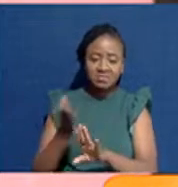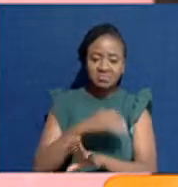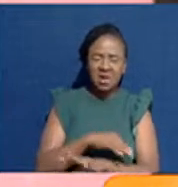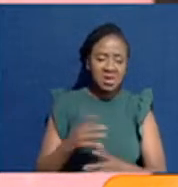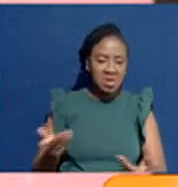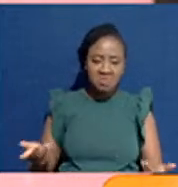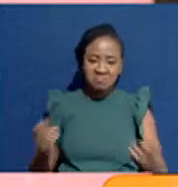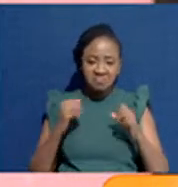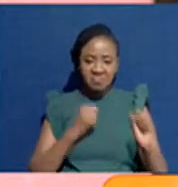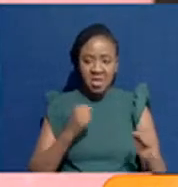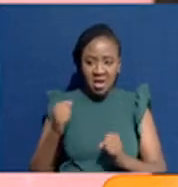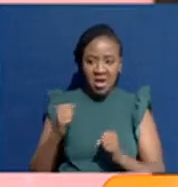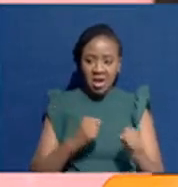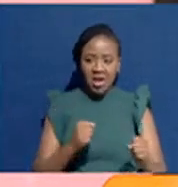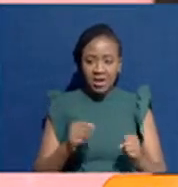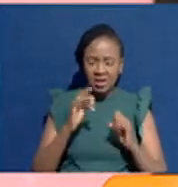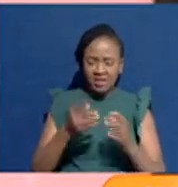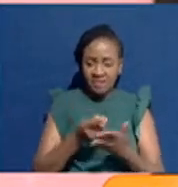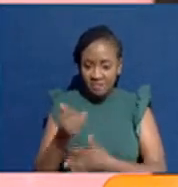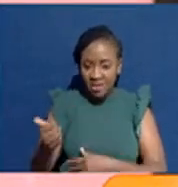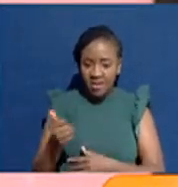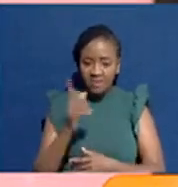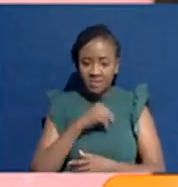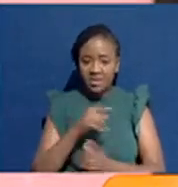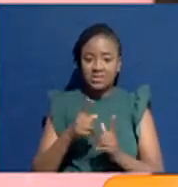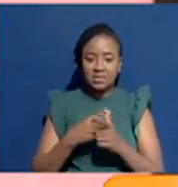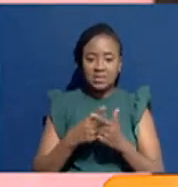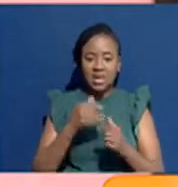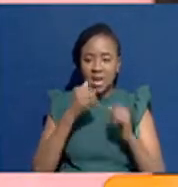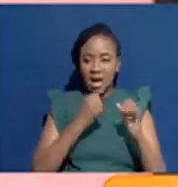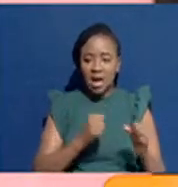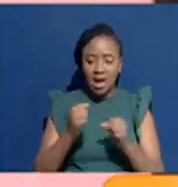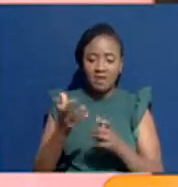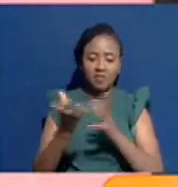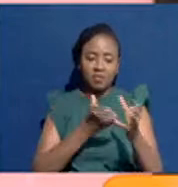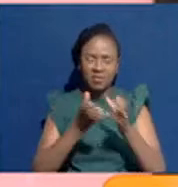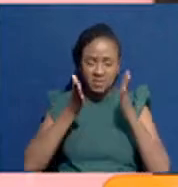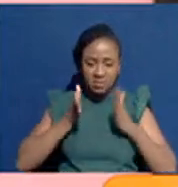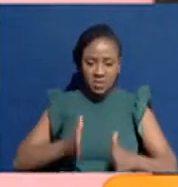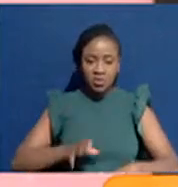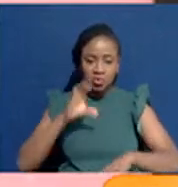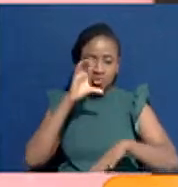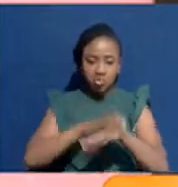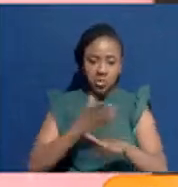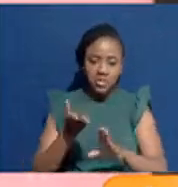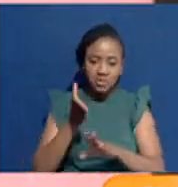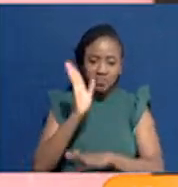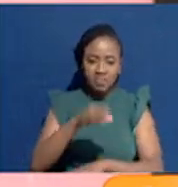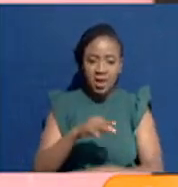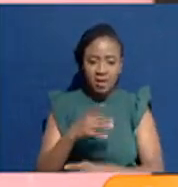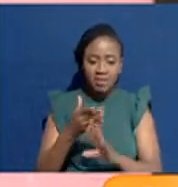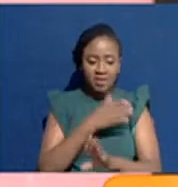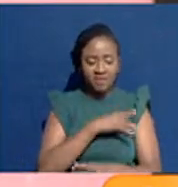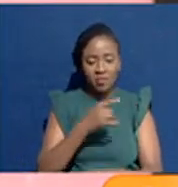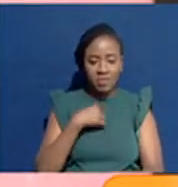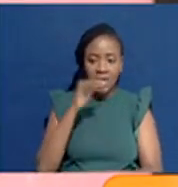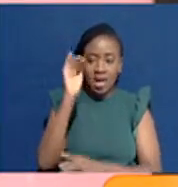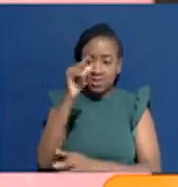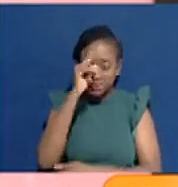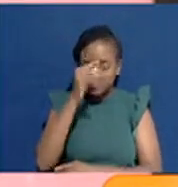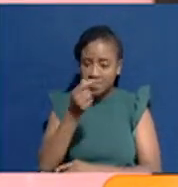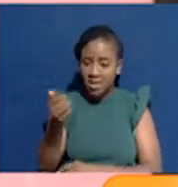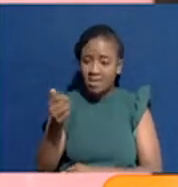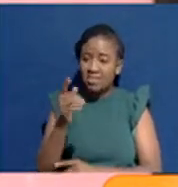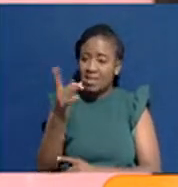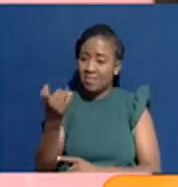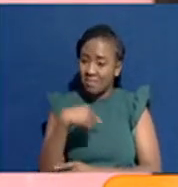the VAT account, it was difficult for a trader or a business person to recover what they were claiming from the government. The returns.